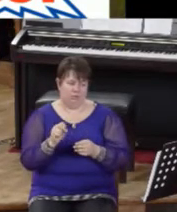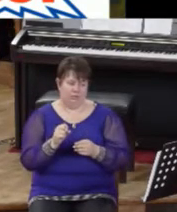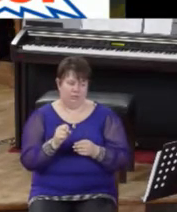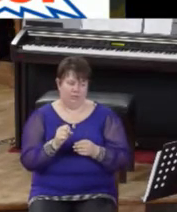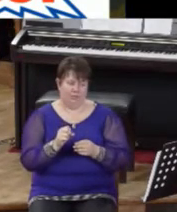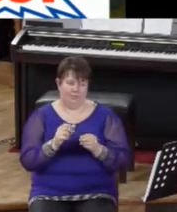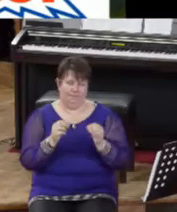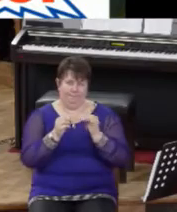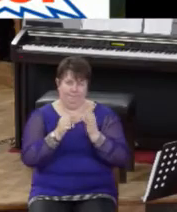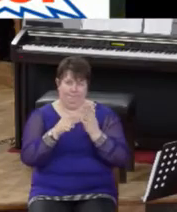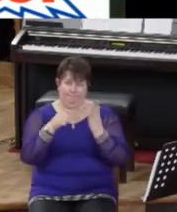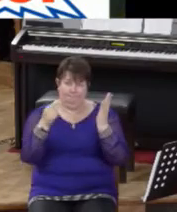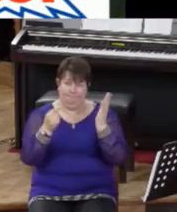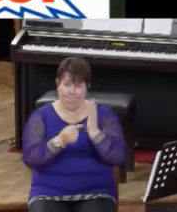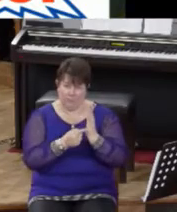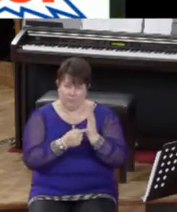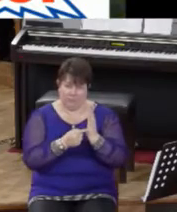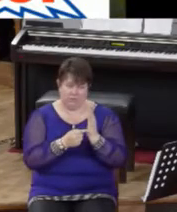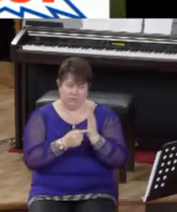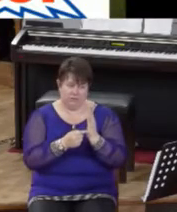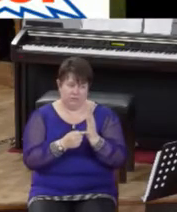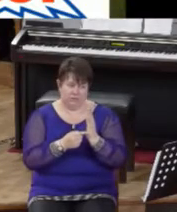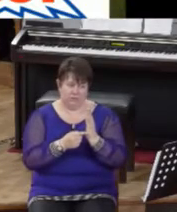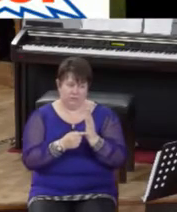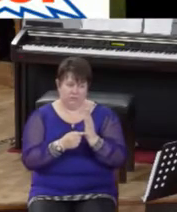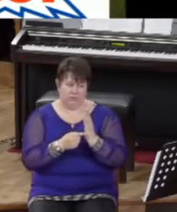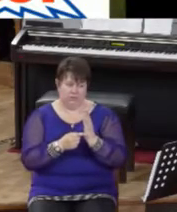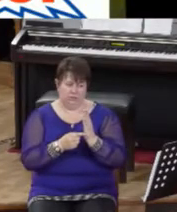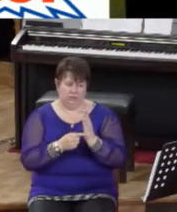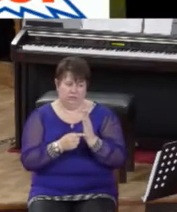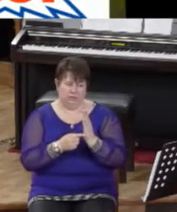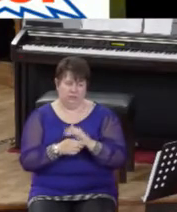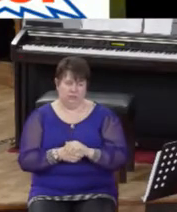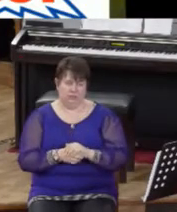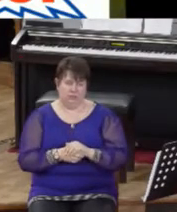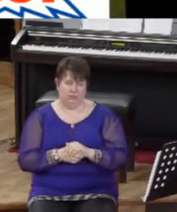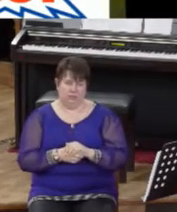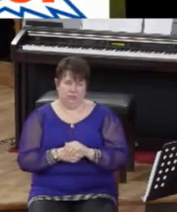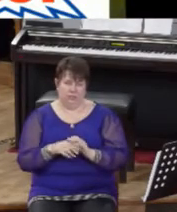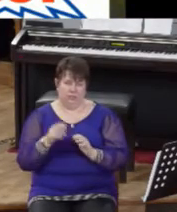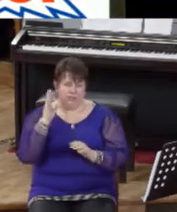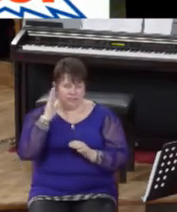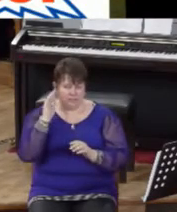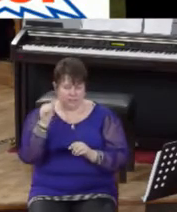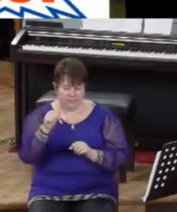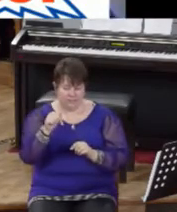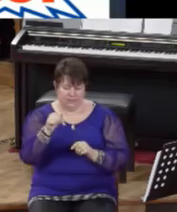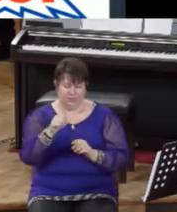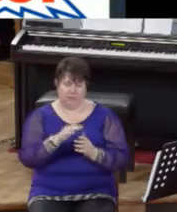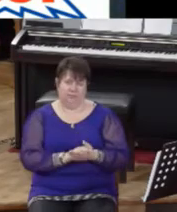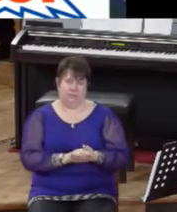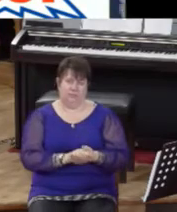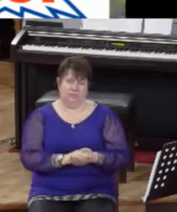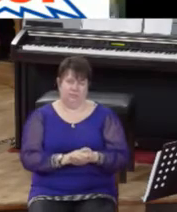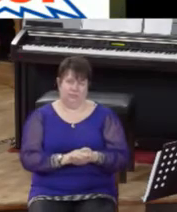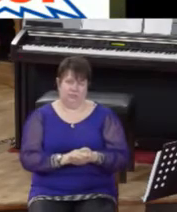but, and then listen to these glorious verses. Listen to this. And don't just listen to